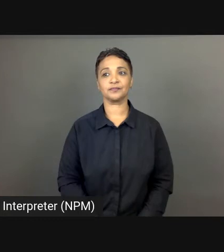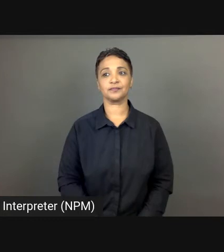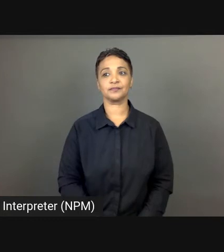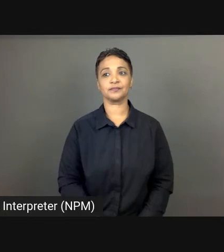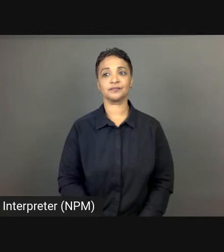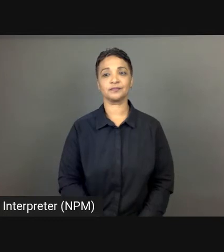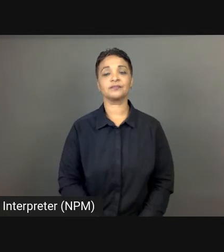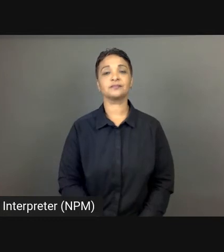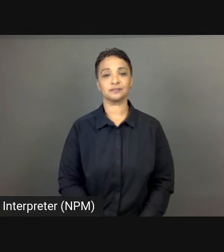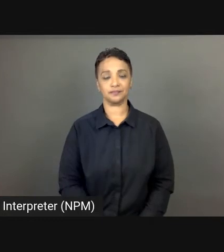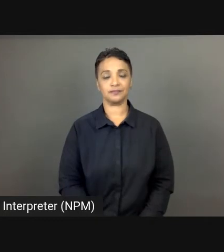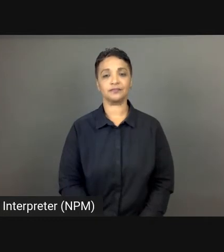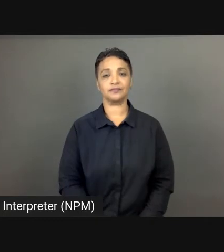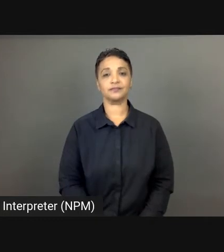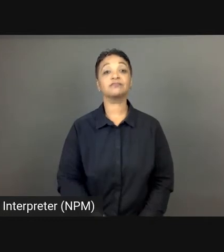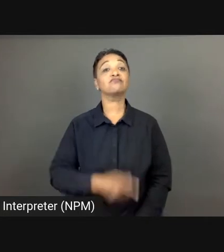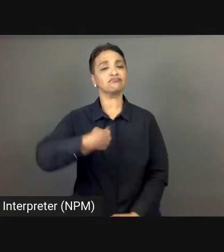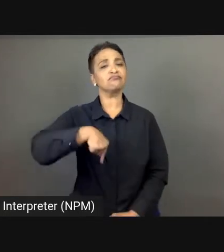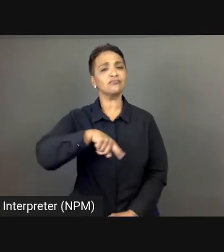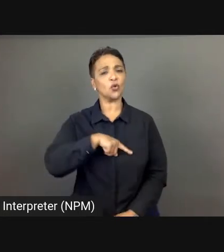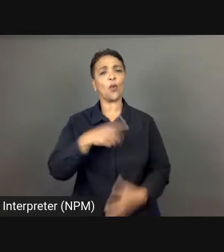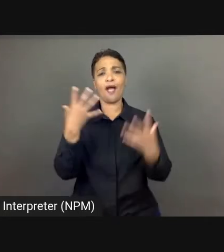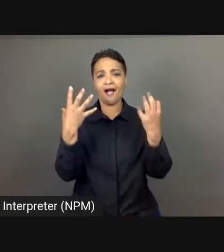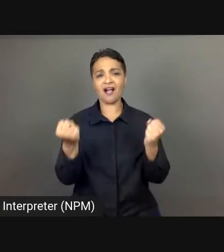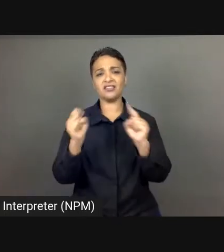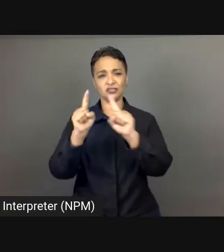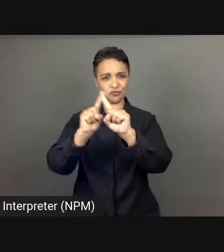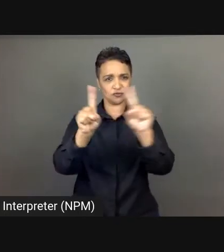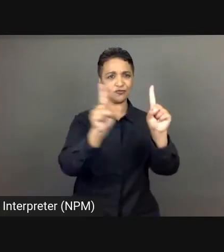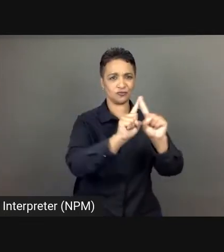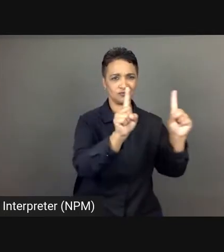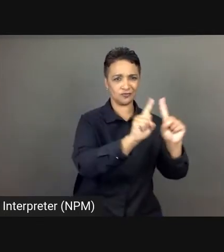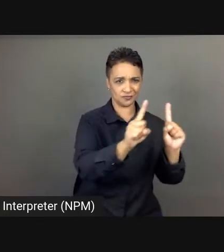successes, because it wouldn't have been for